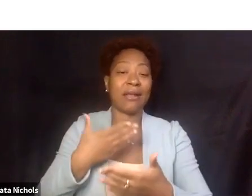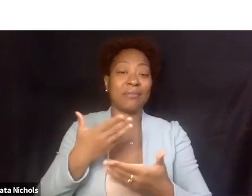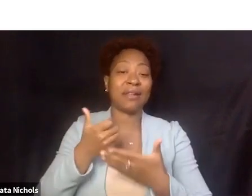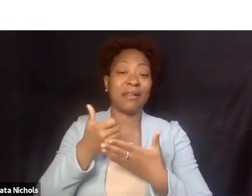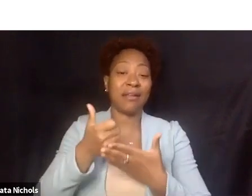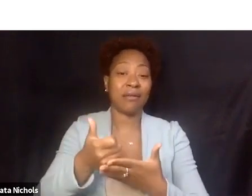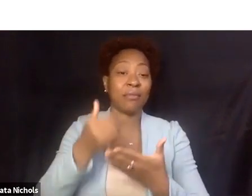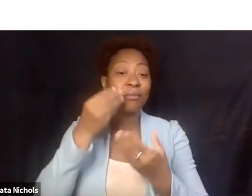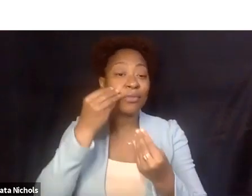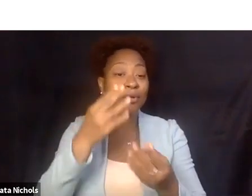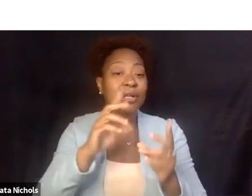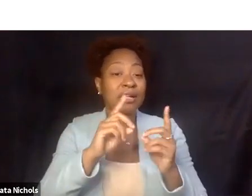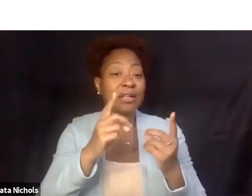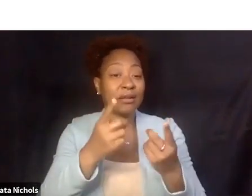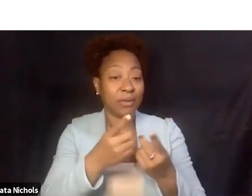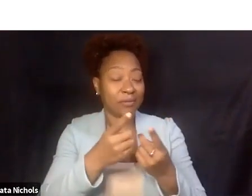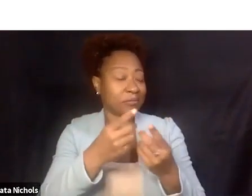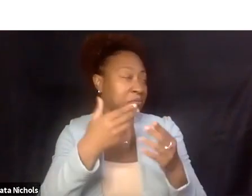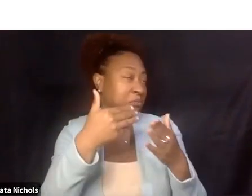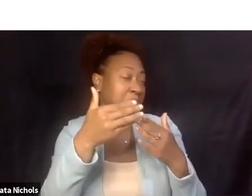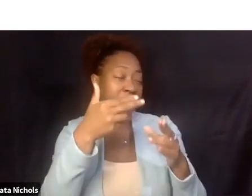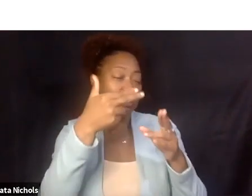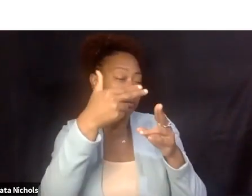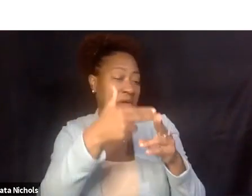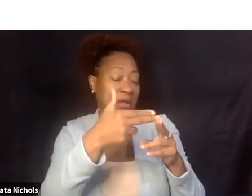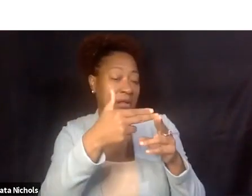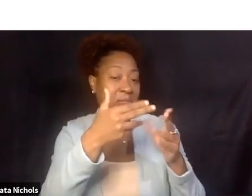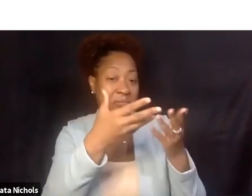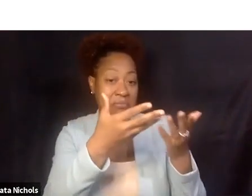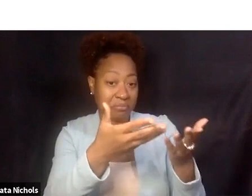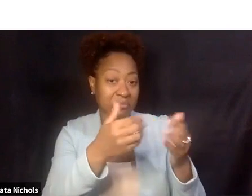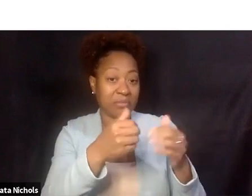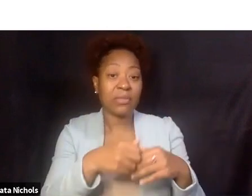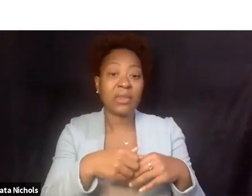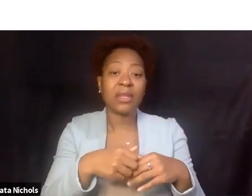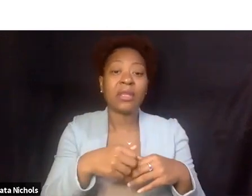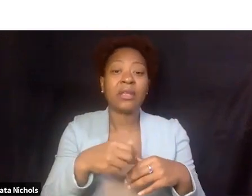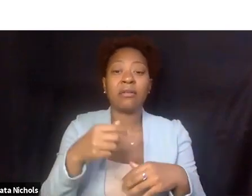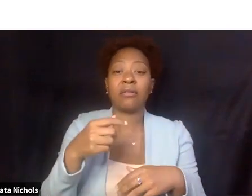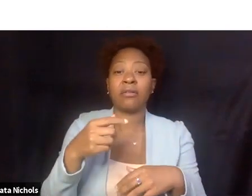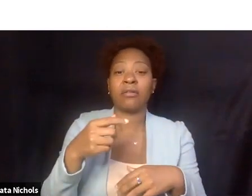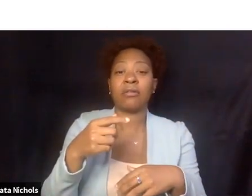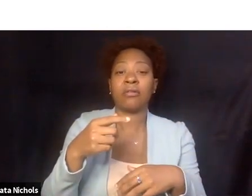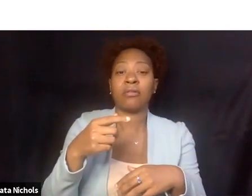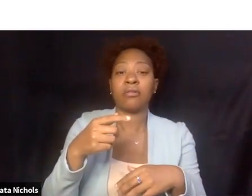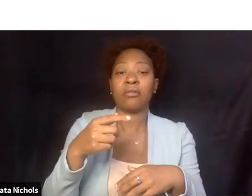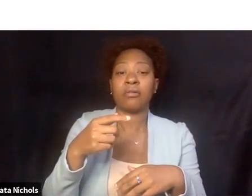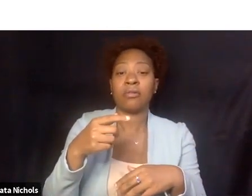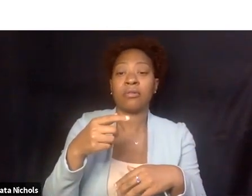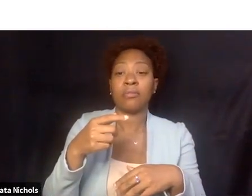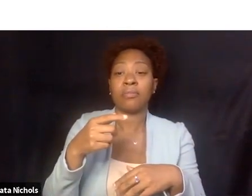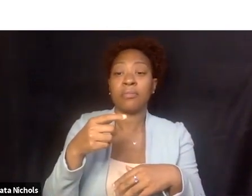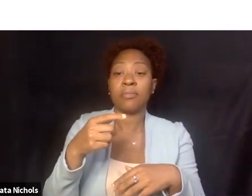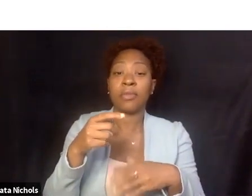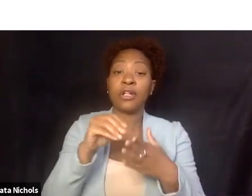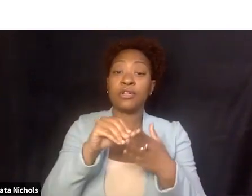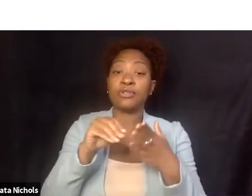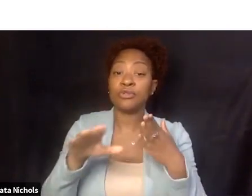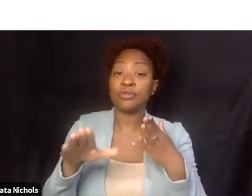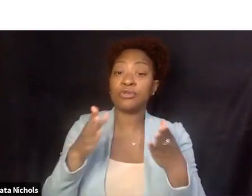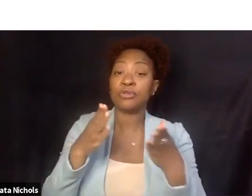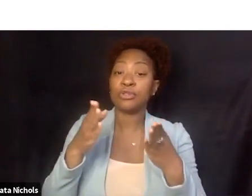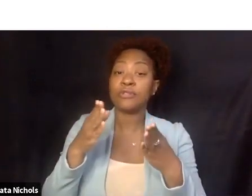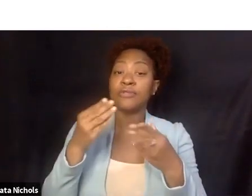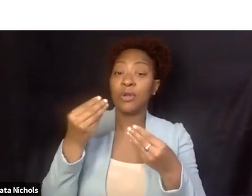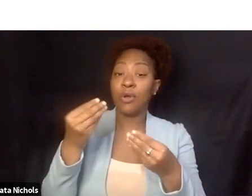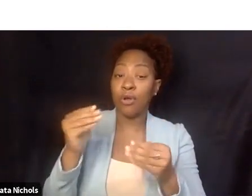the department, whatever department it was, which is remaining anonymous, and student service